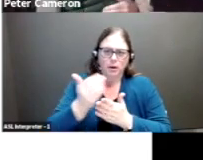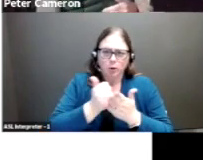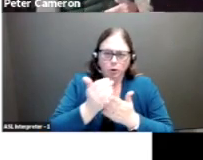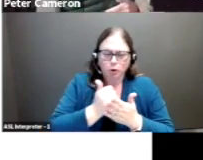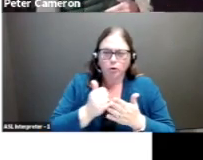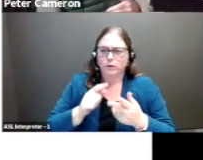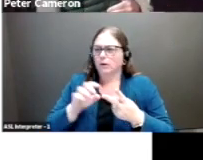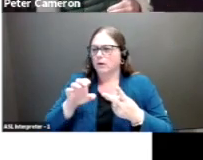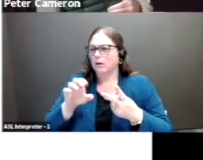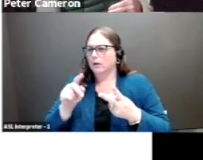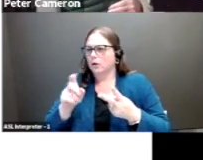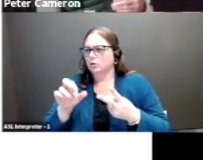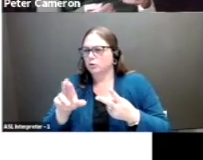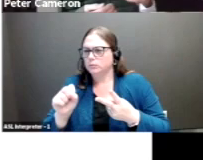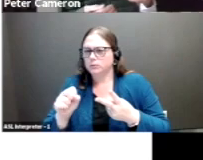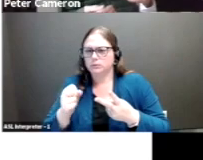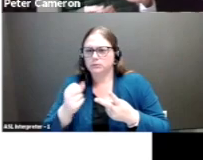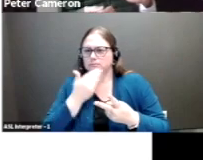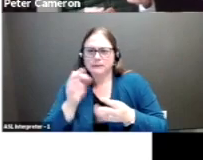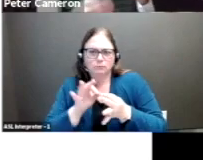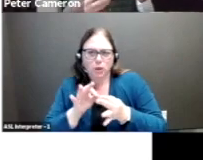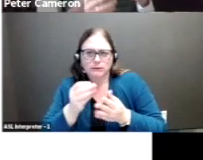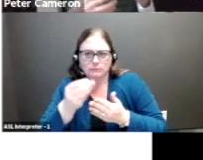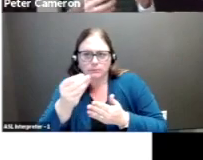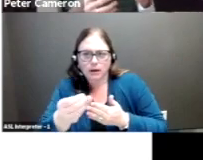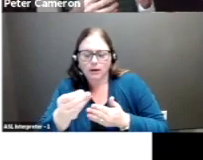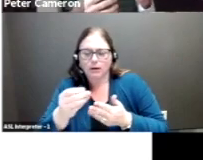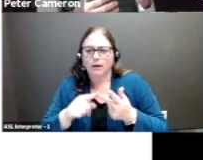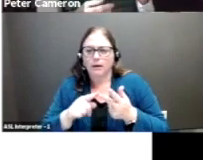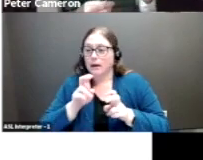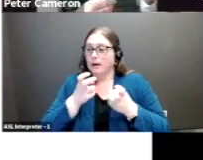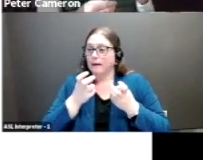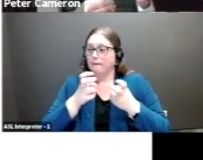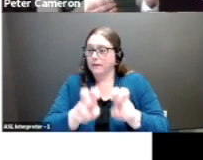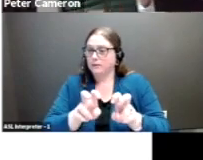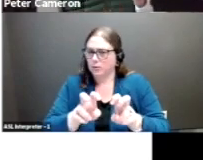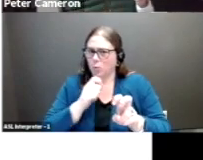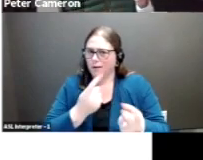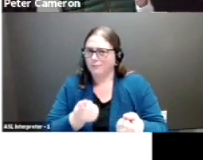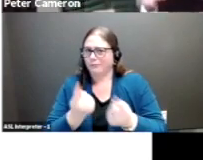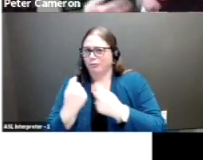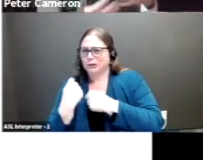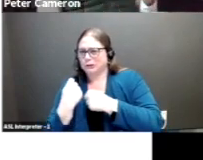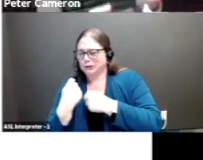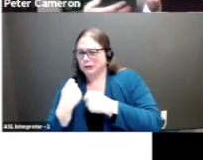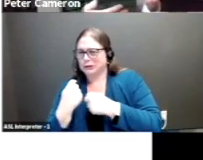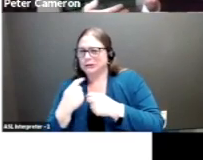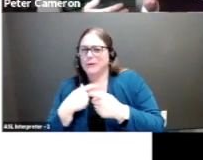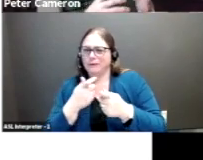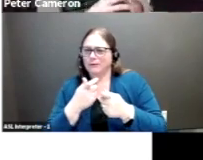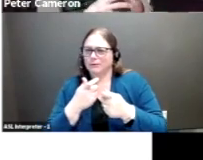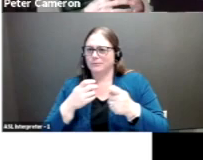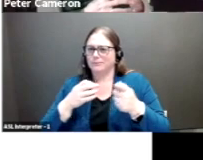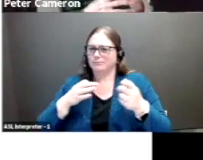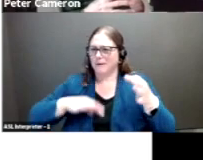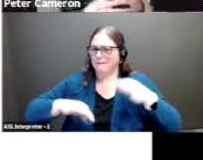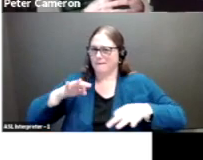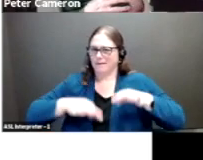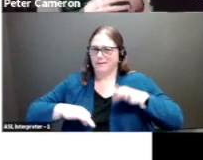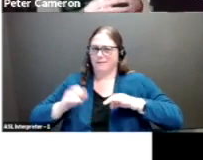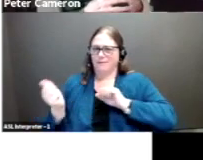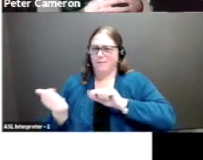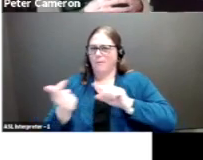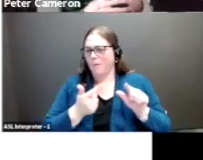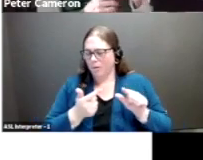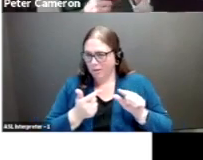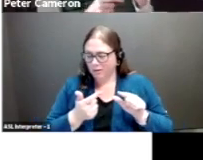investors would want the highest return. To make it work, it's got to be win-win-win. and it's got to be open and transparent. So maybe harder